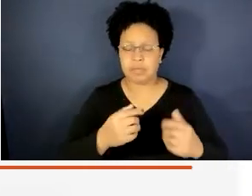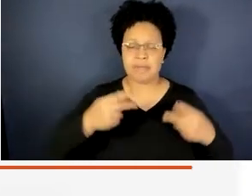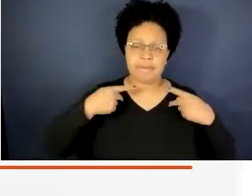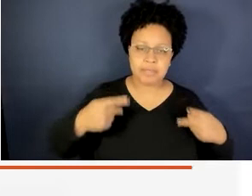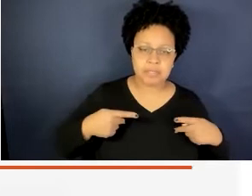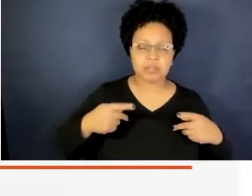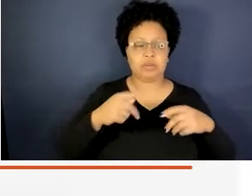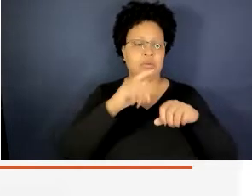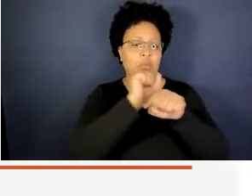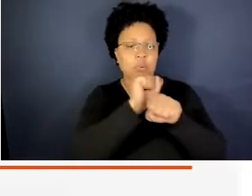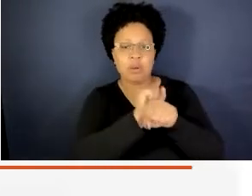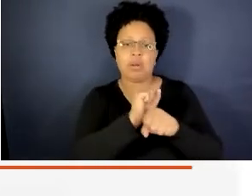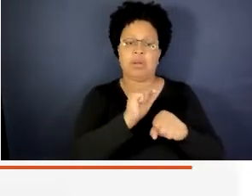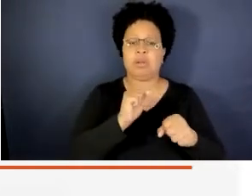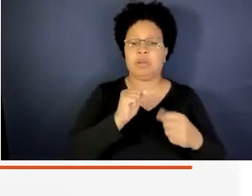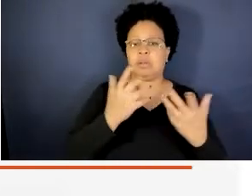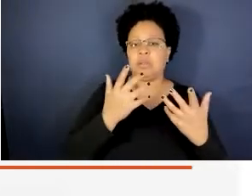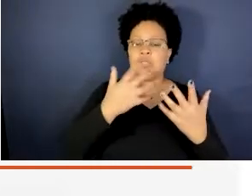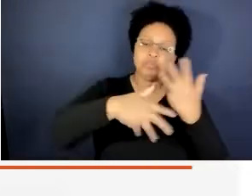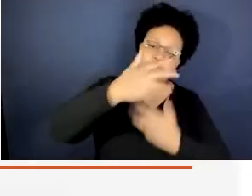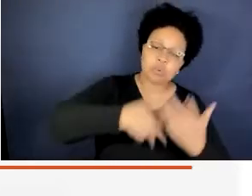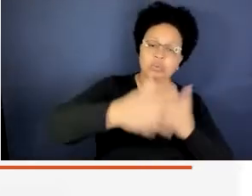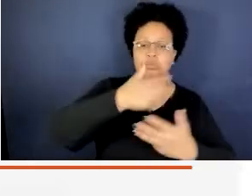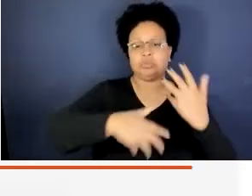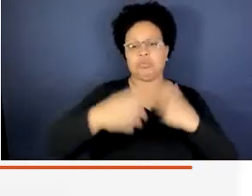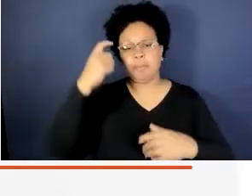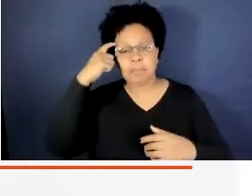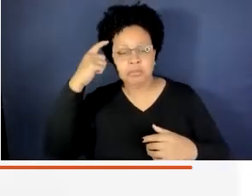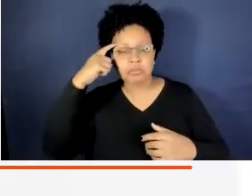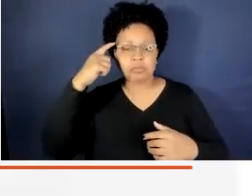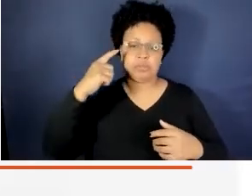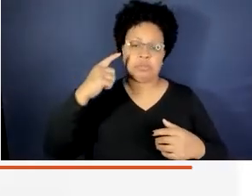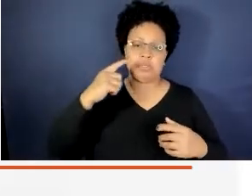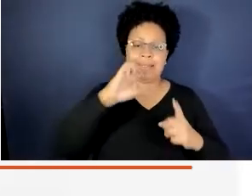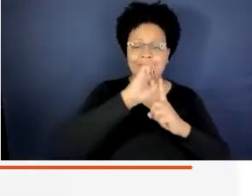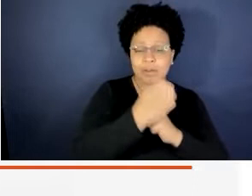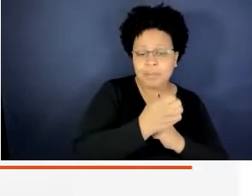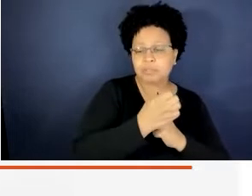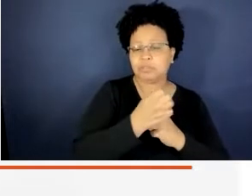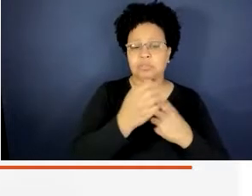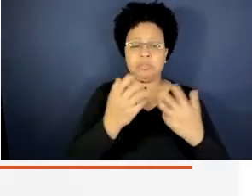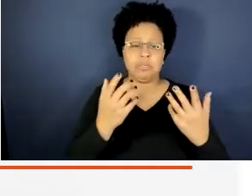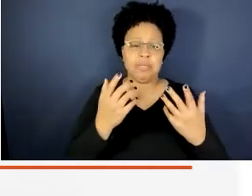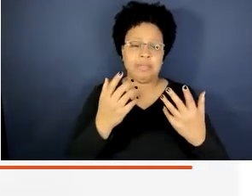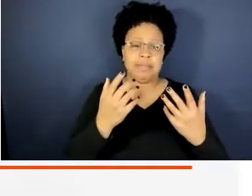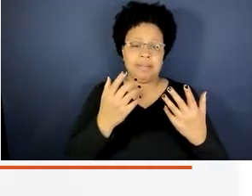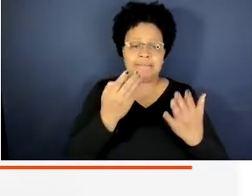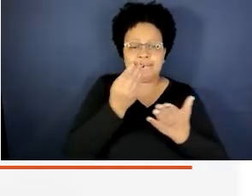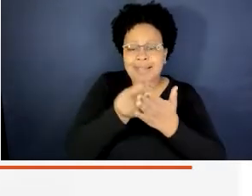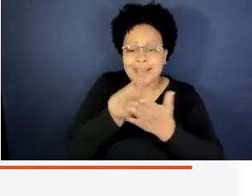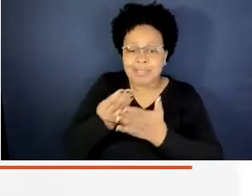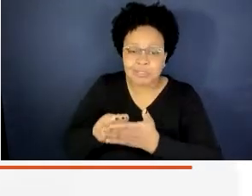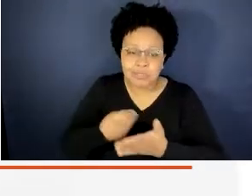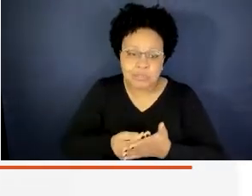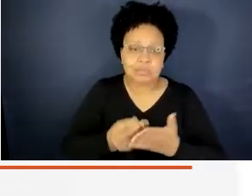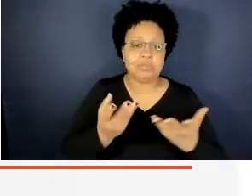mental, is environmental, is social, is intellectual, is financial, and it's also spiritual. So when we talk